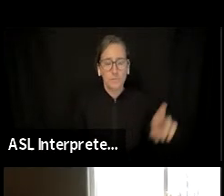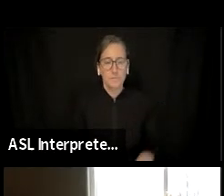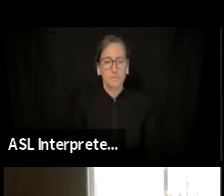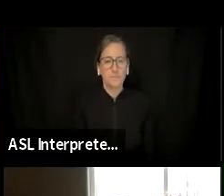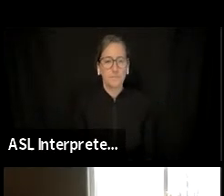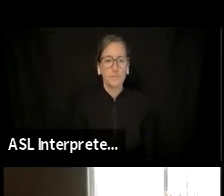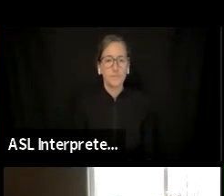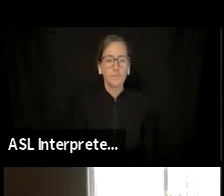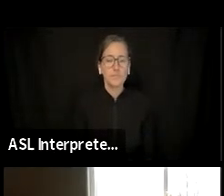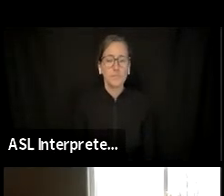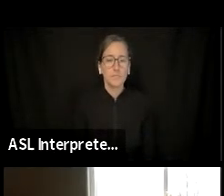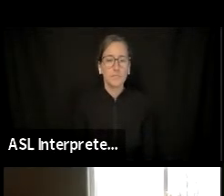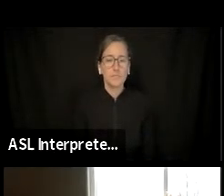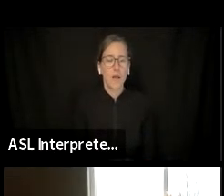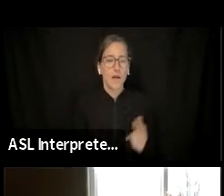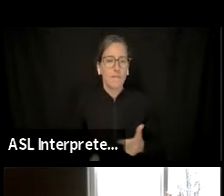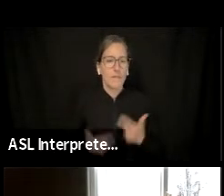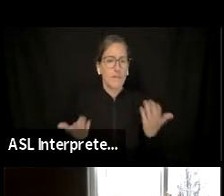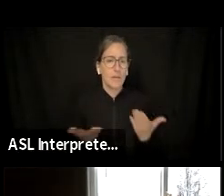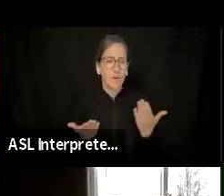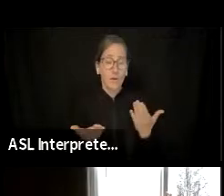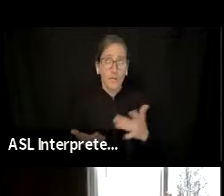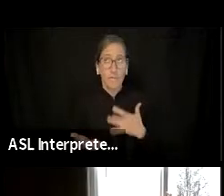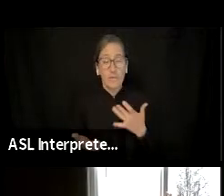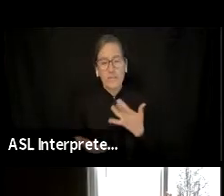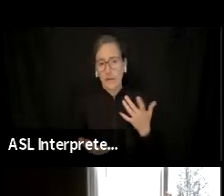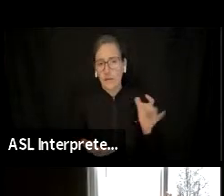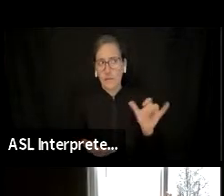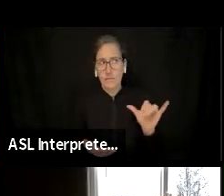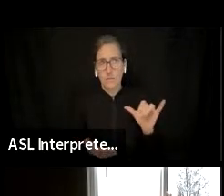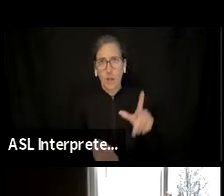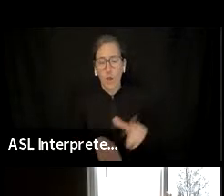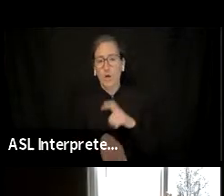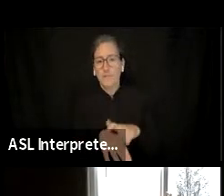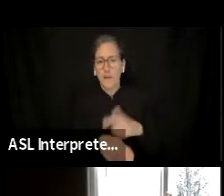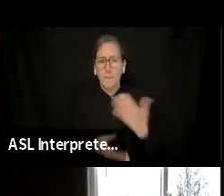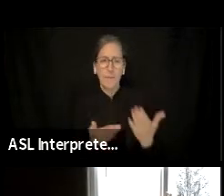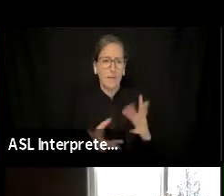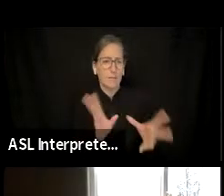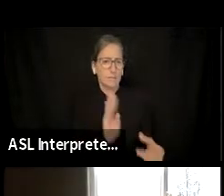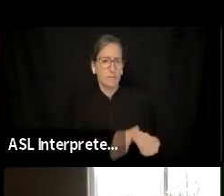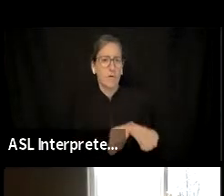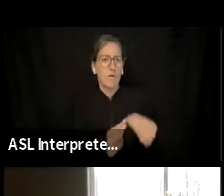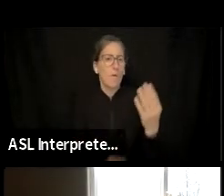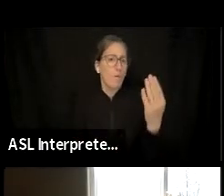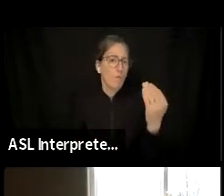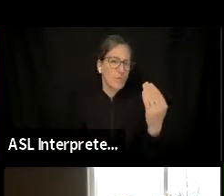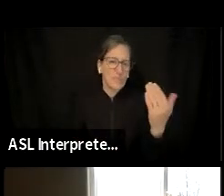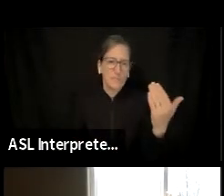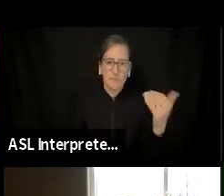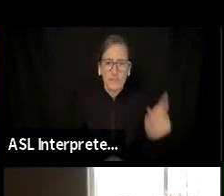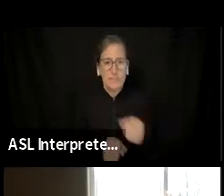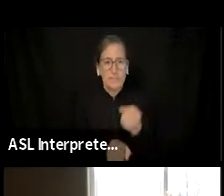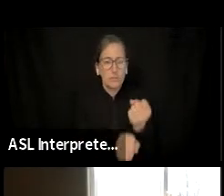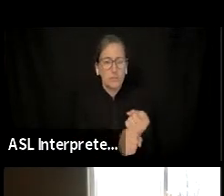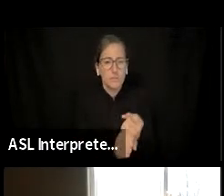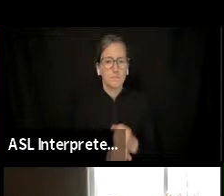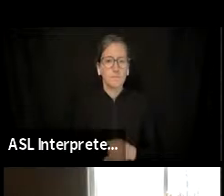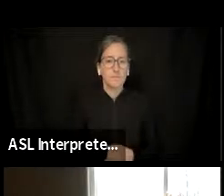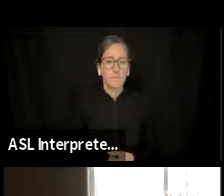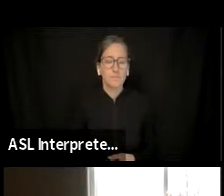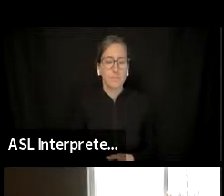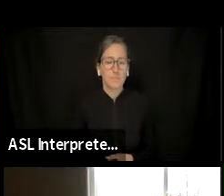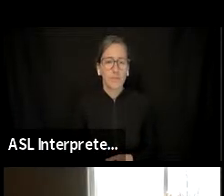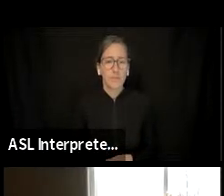Let's see, I've lived in Bend what feels like a long time now. It's about 14, 15 years. And I've been involved in